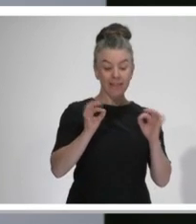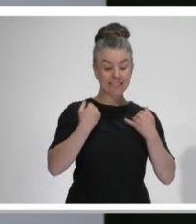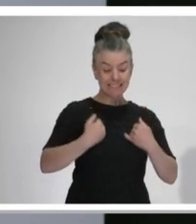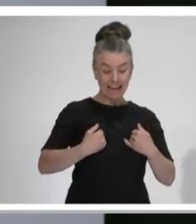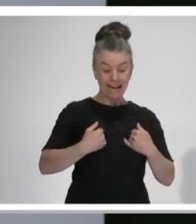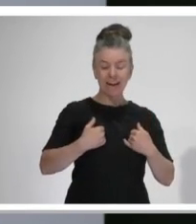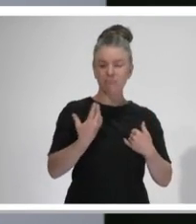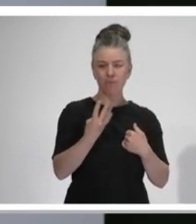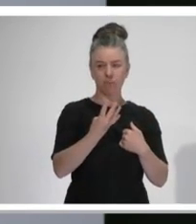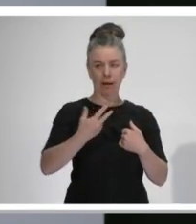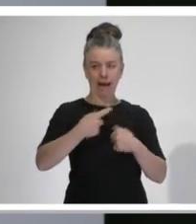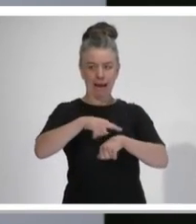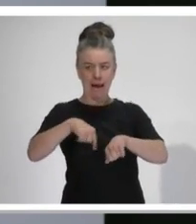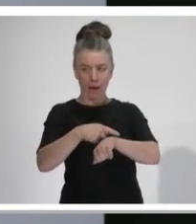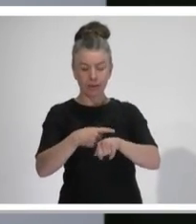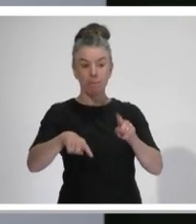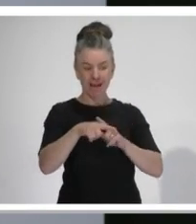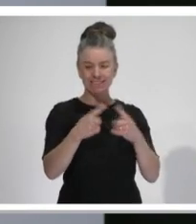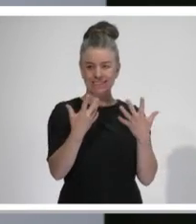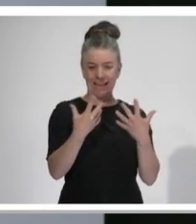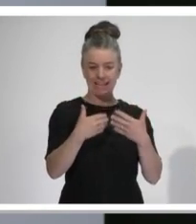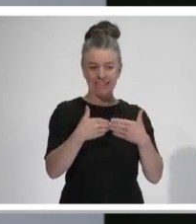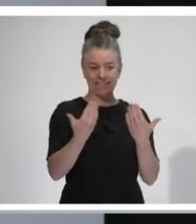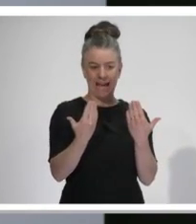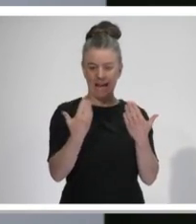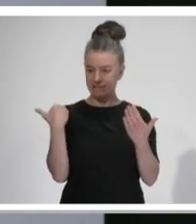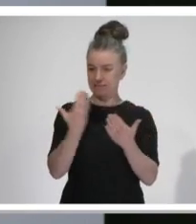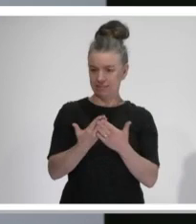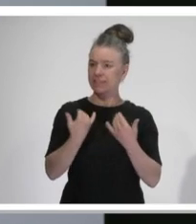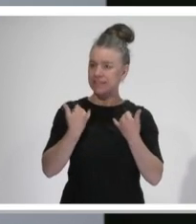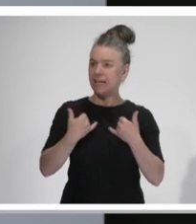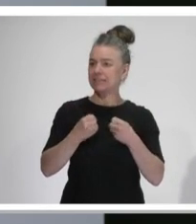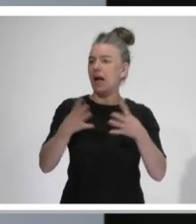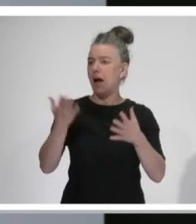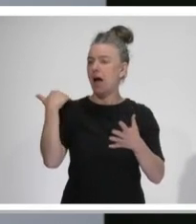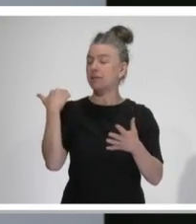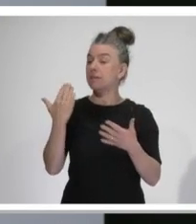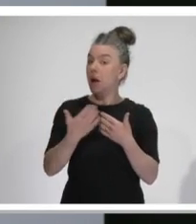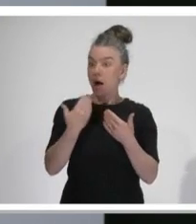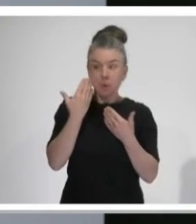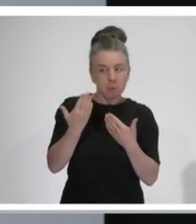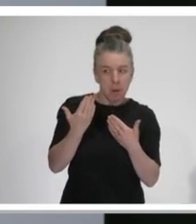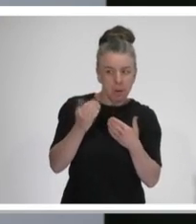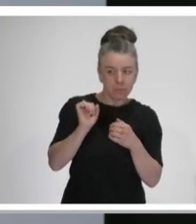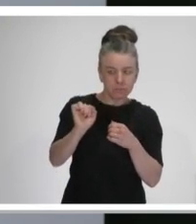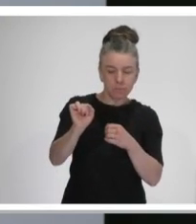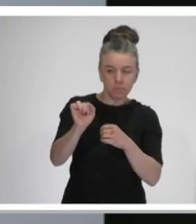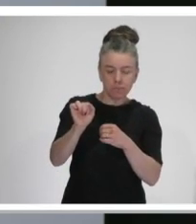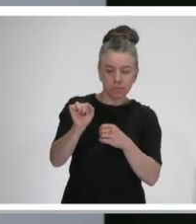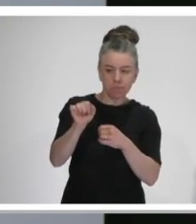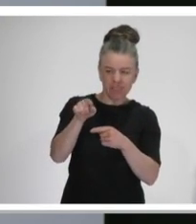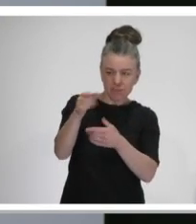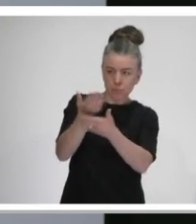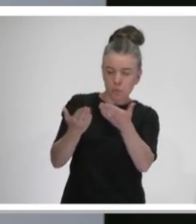know the details of that particular case, and there may be more in order to interpret your question, but that